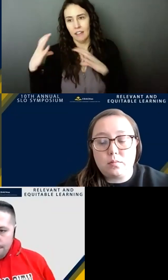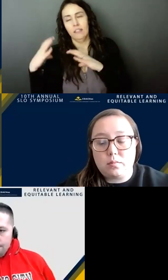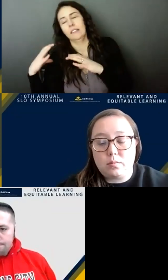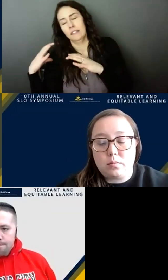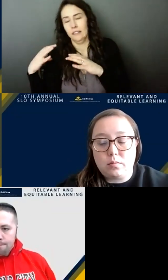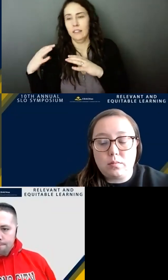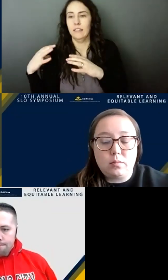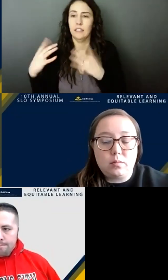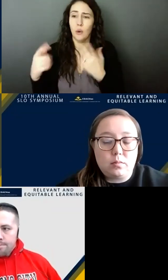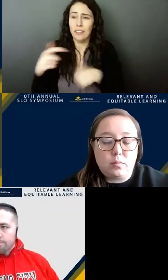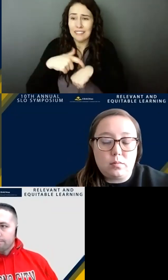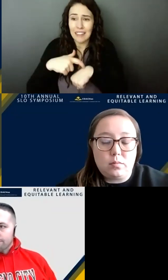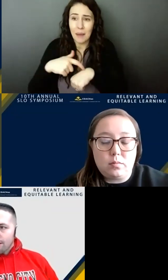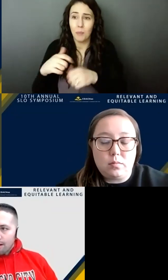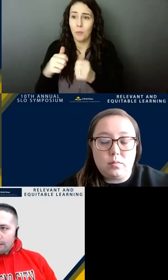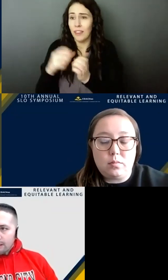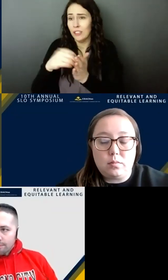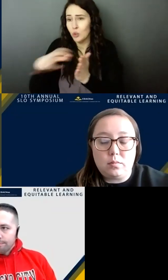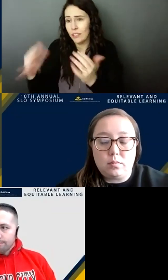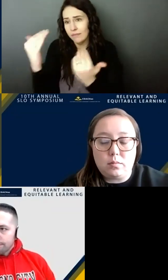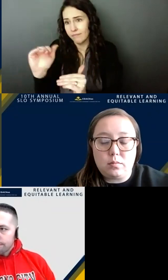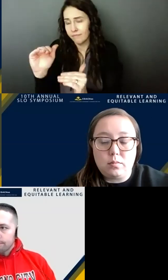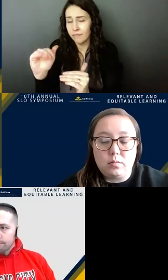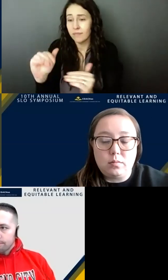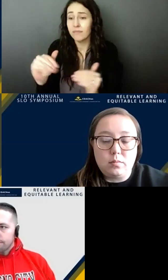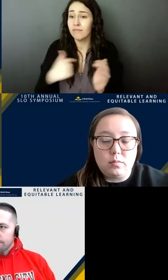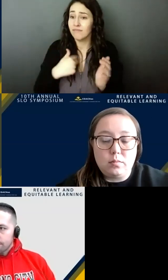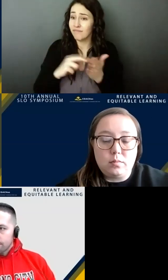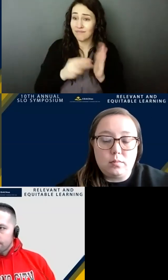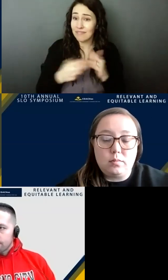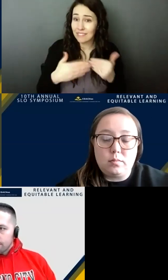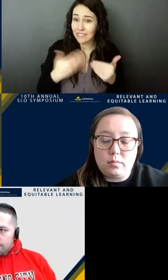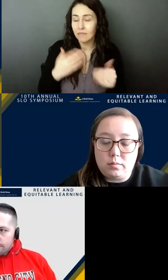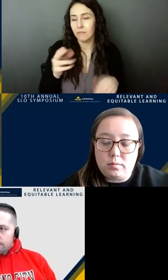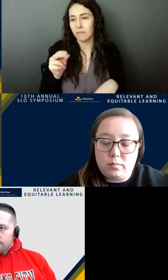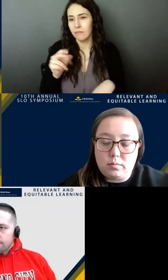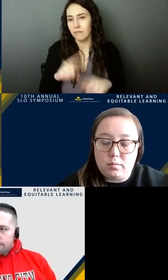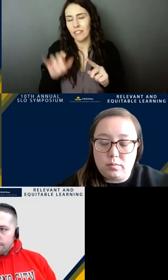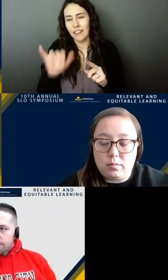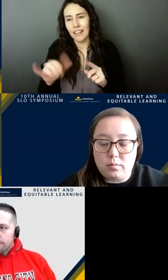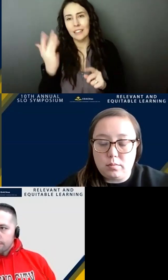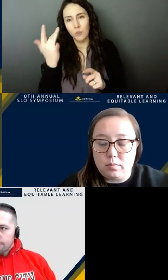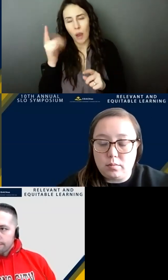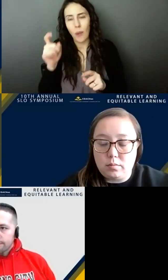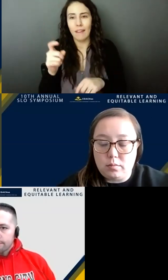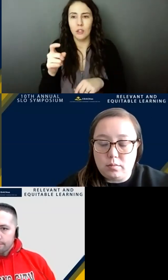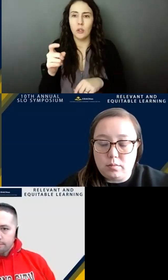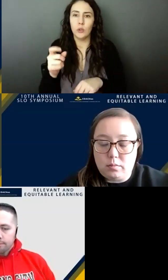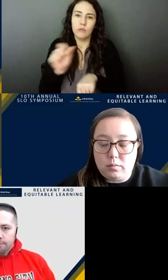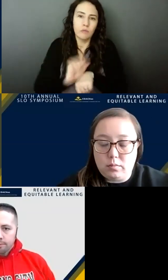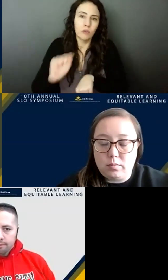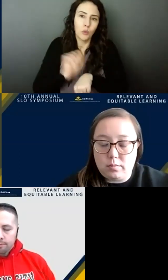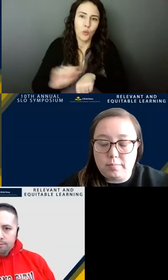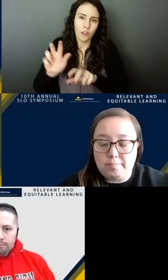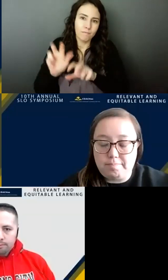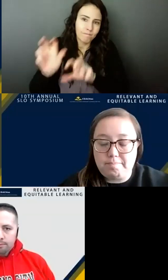I'm not saying it's easy, but I am saying that that's why we need to put in the work and really think about how we